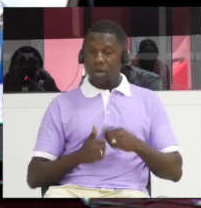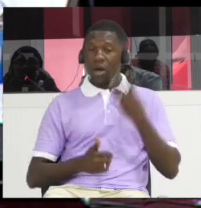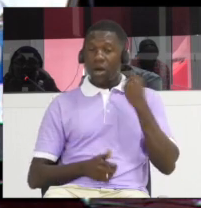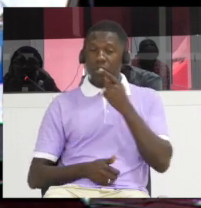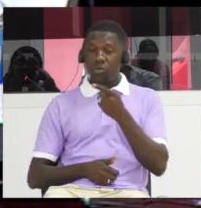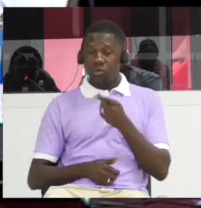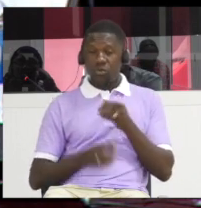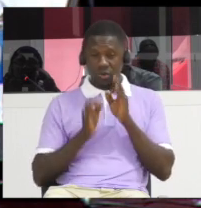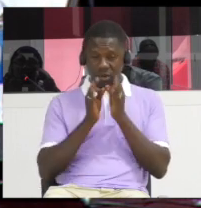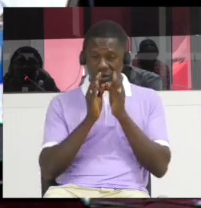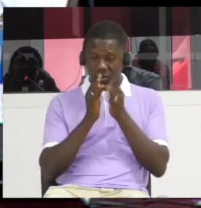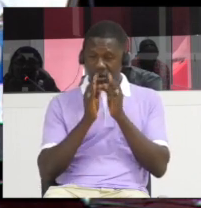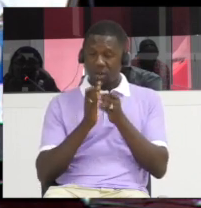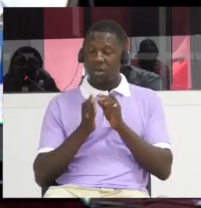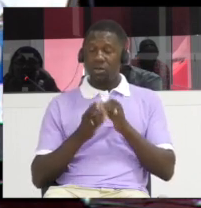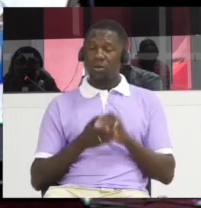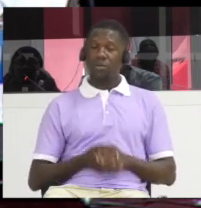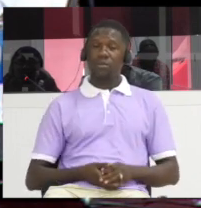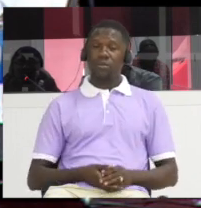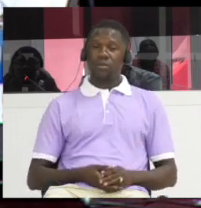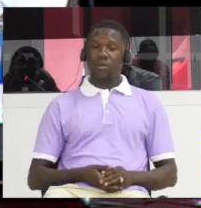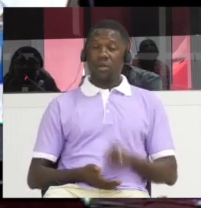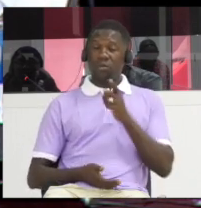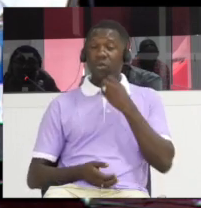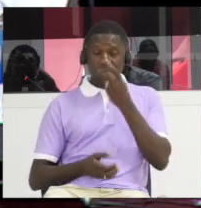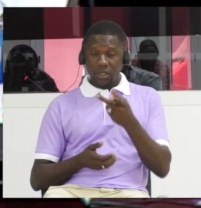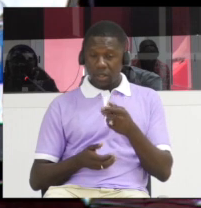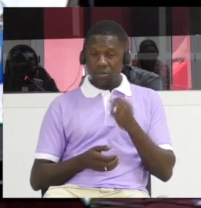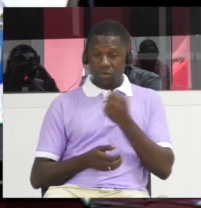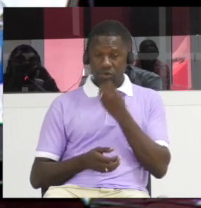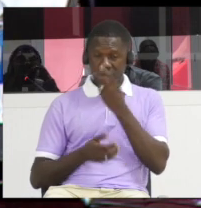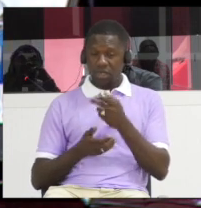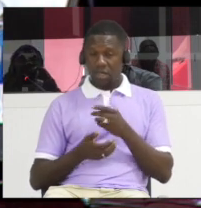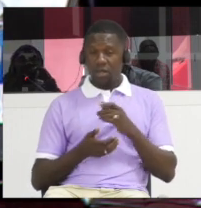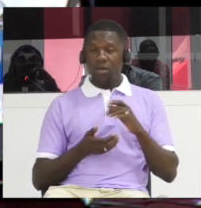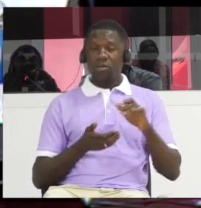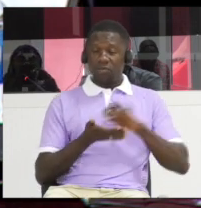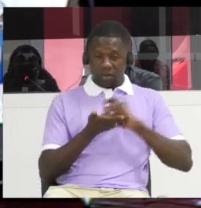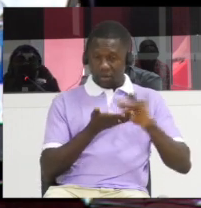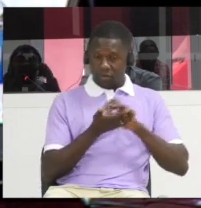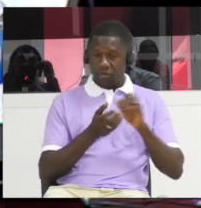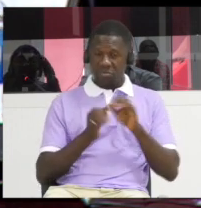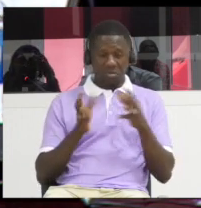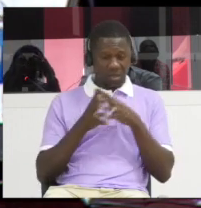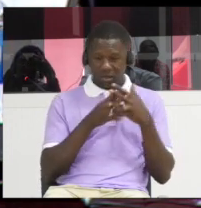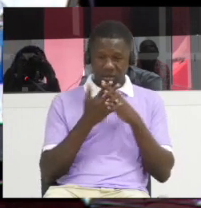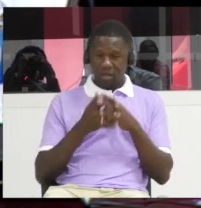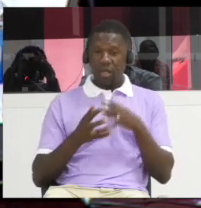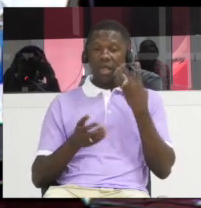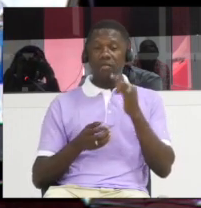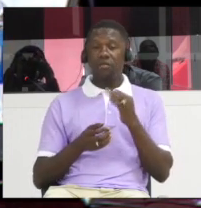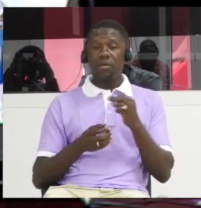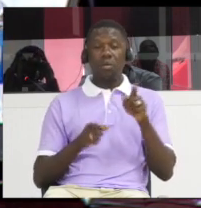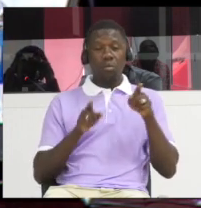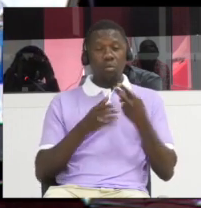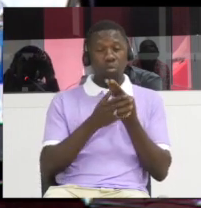first instance, the vacuum, you called it messy. What would you call this one? If both commanders were to go to the army, head